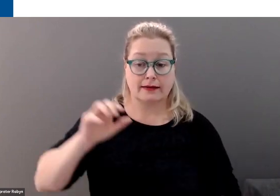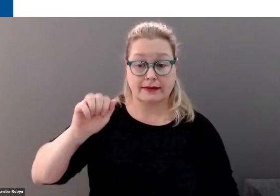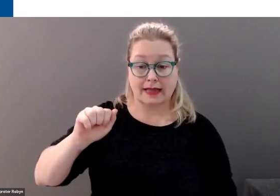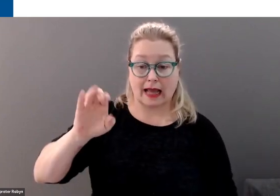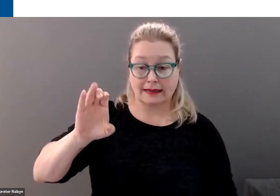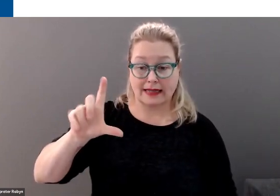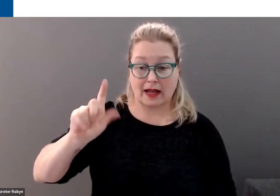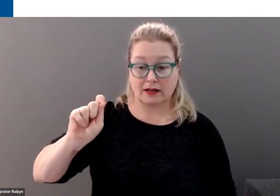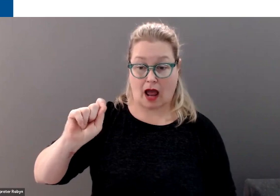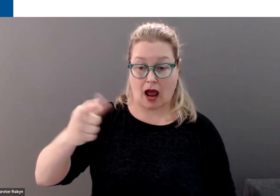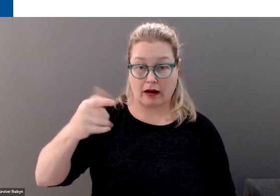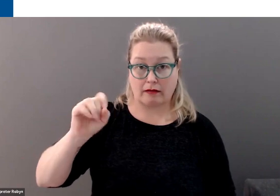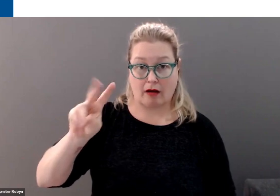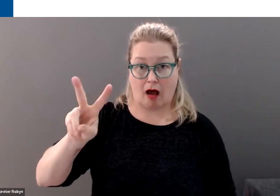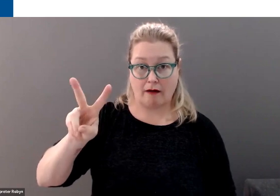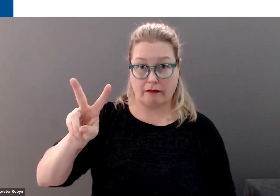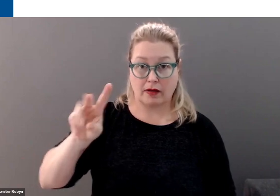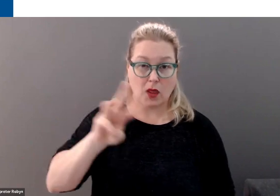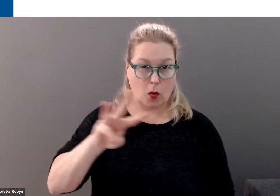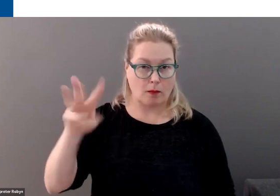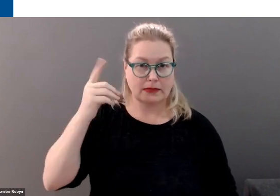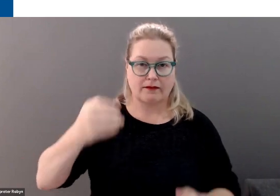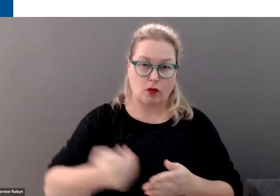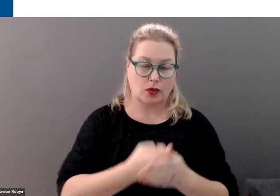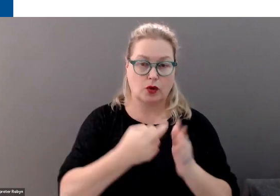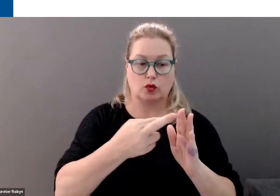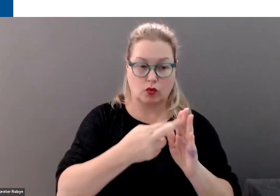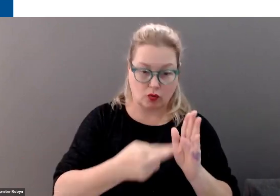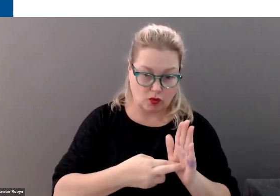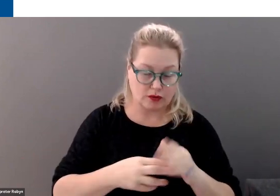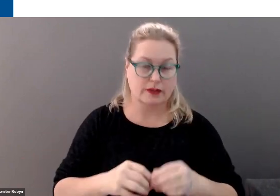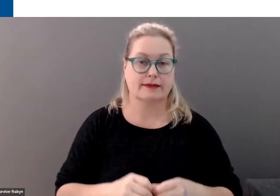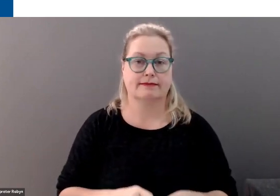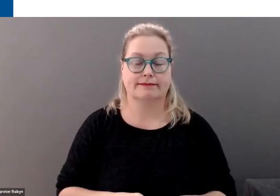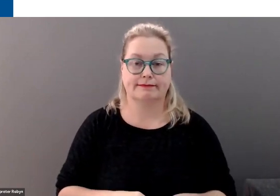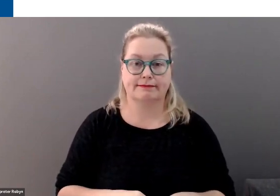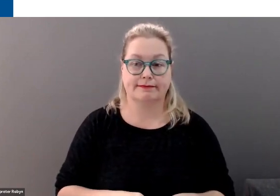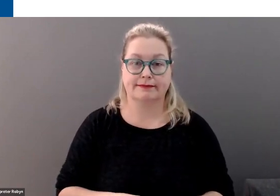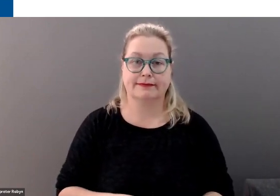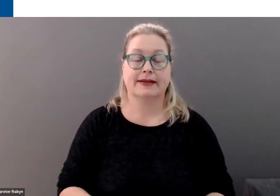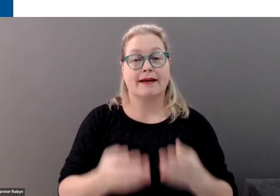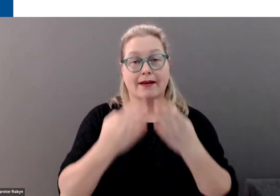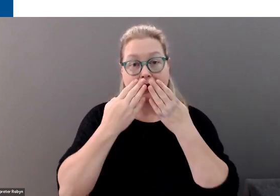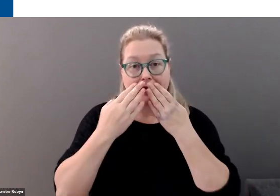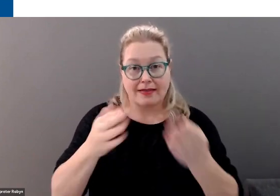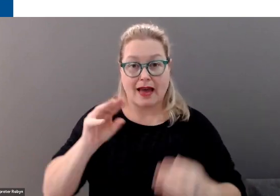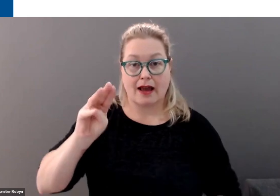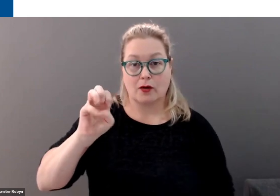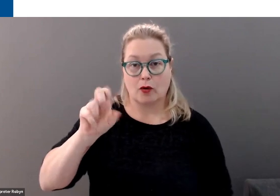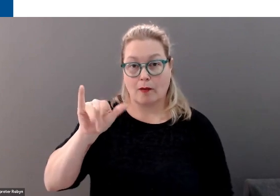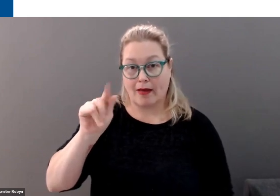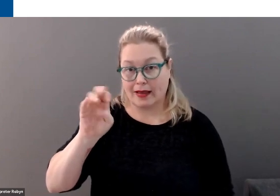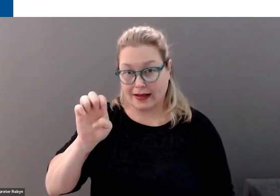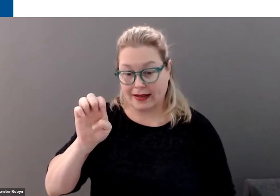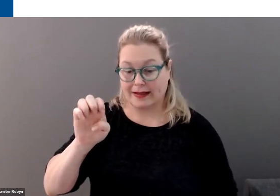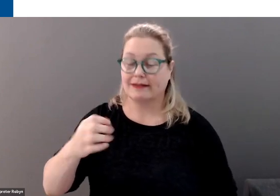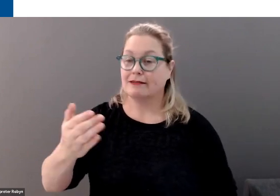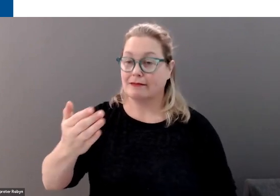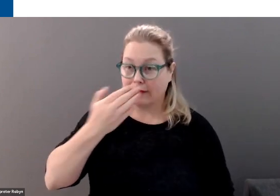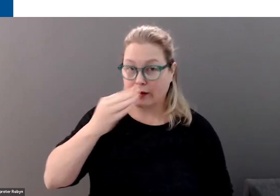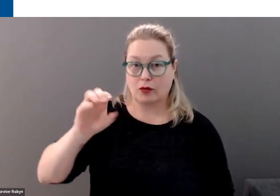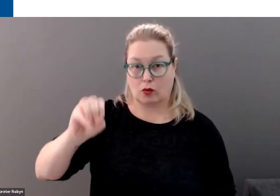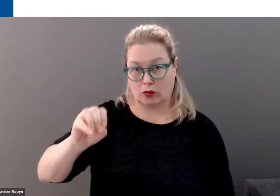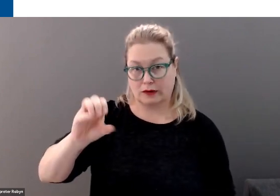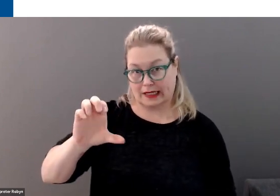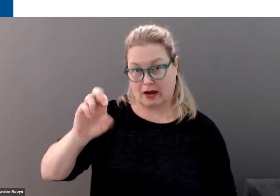acl.gov website. Again, I want to really thank Melanie and all of our colleagues at OCR. This rule is